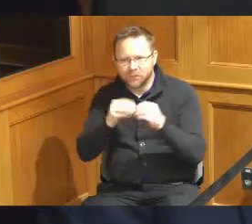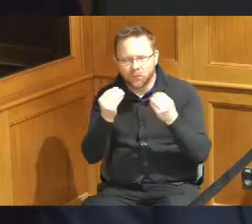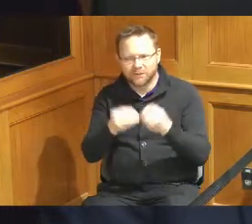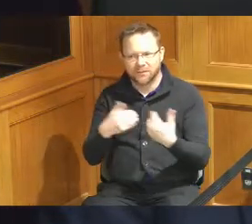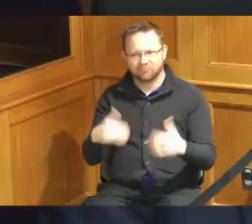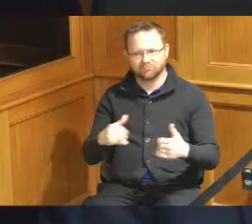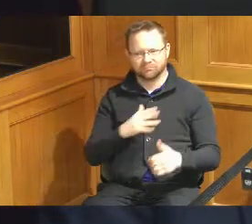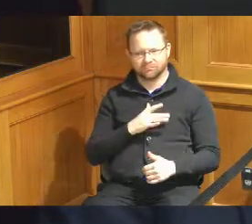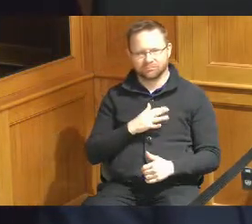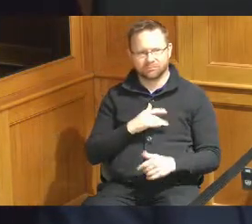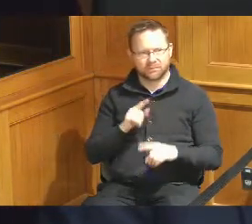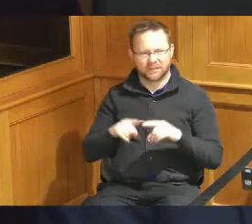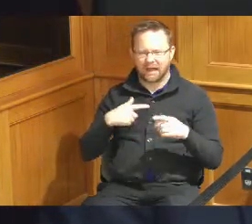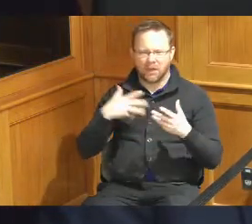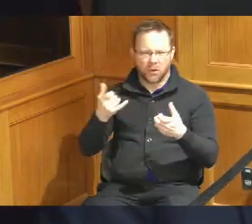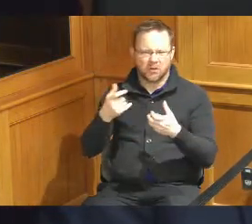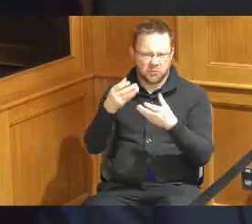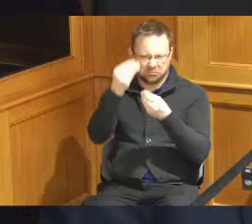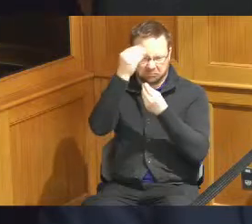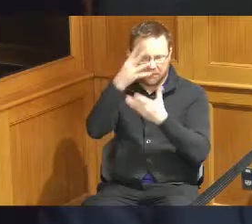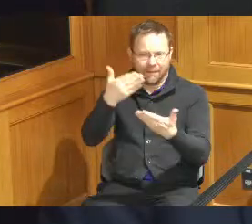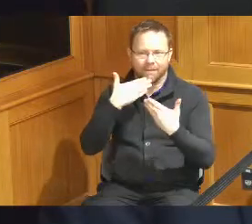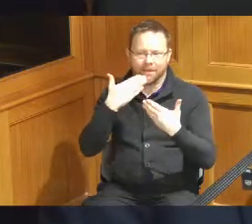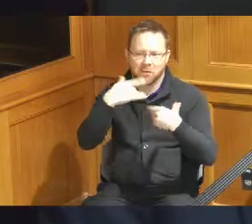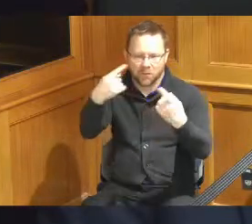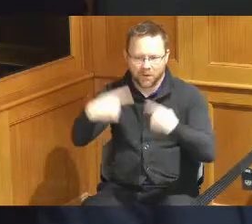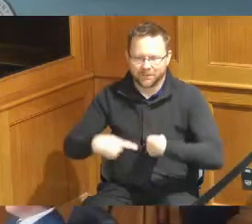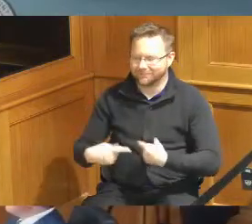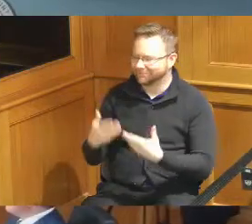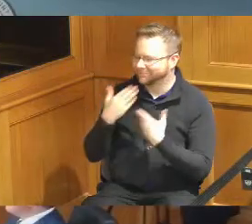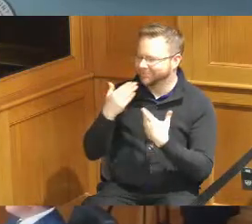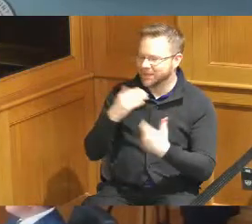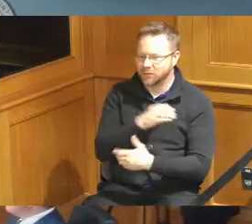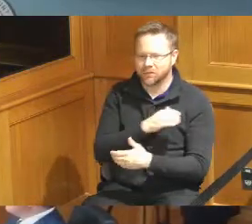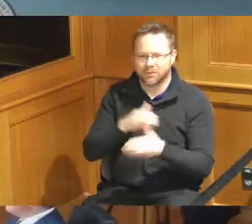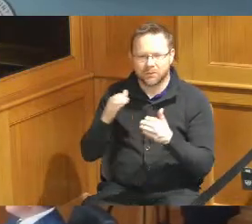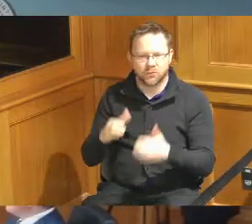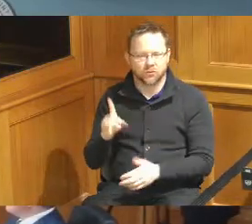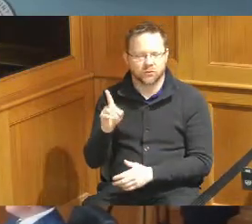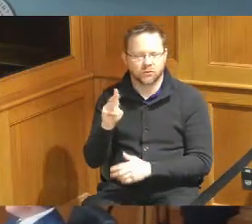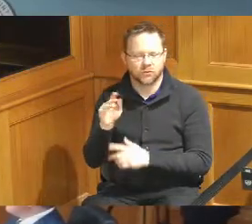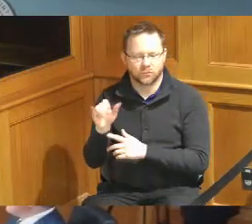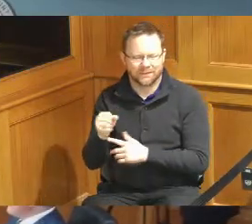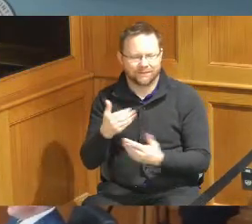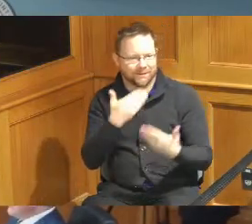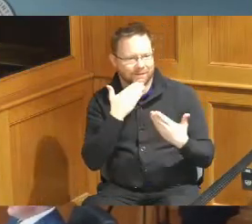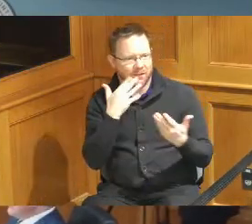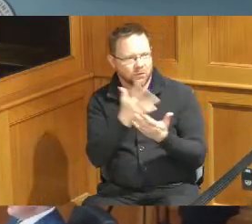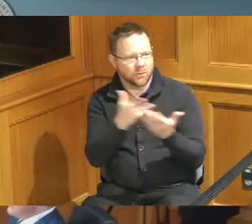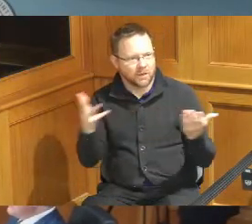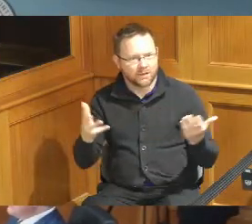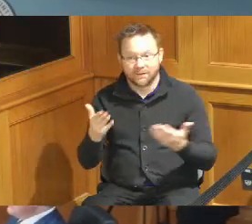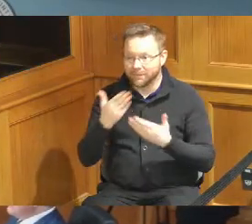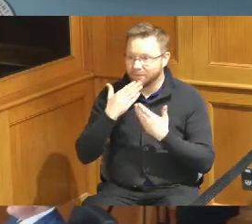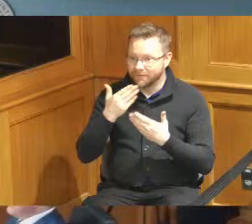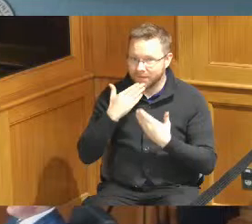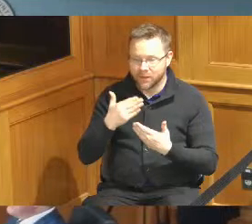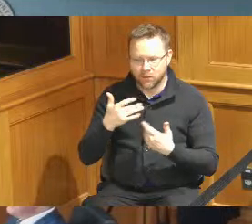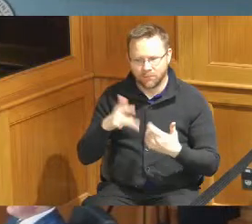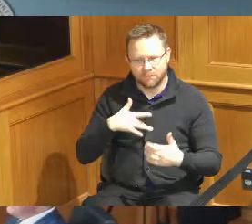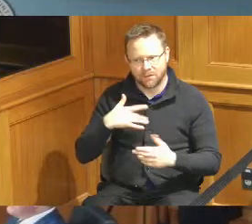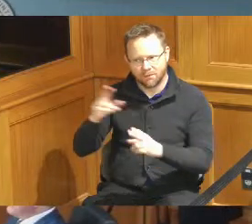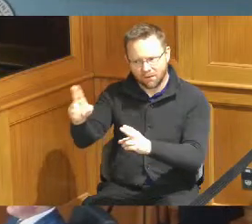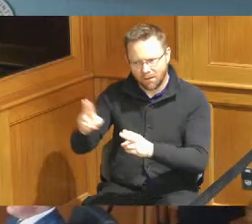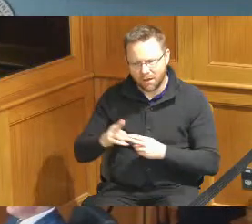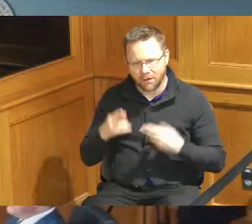organizations, but I just wanted to say thank you all for coming. Thank you. Commissioner Dumas. Thank you so much. Thank you for your honor and